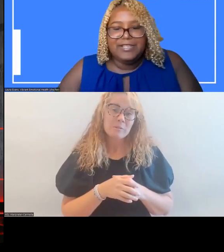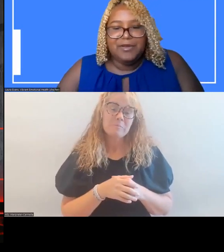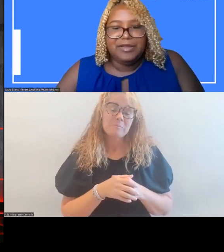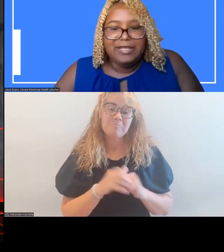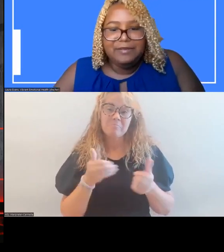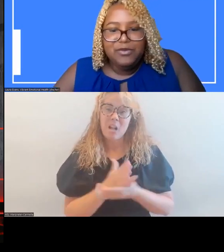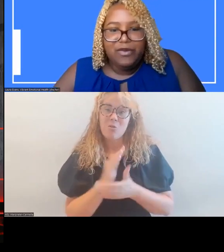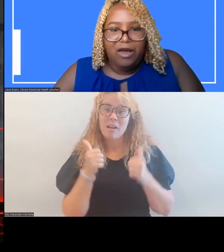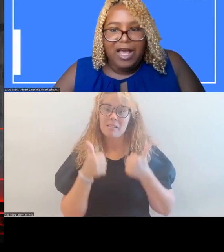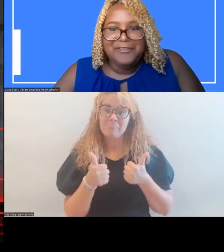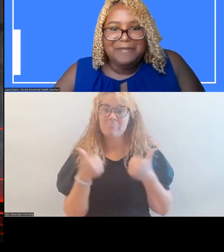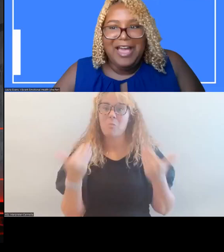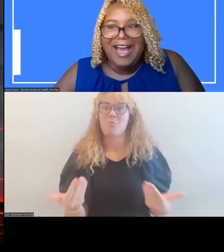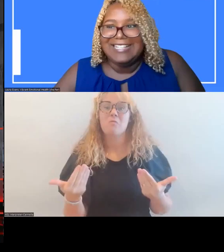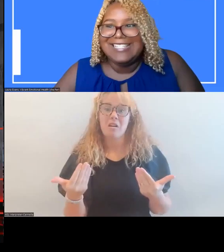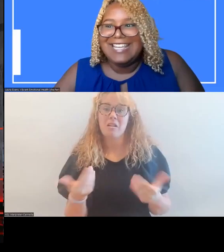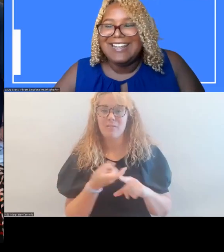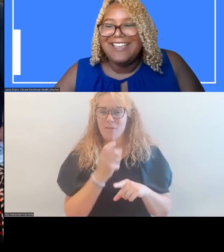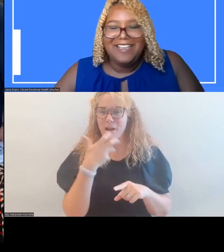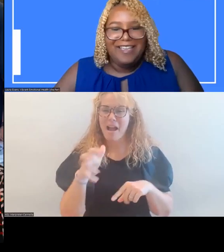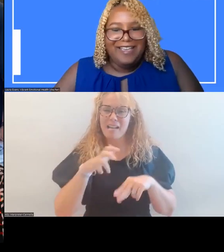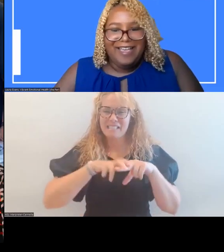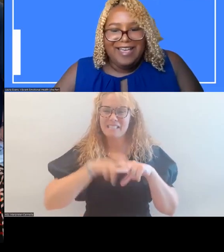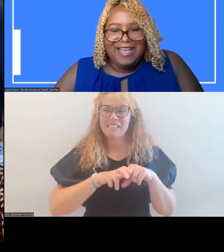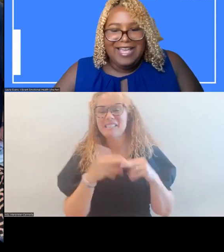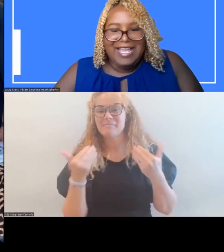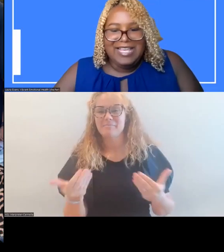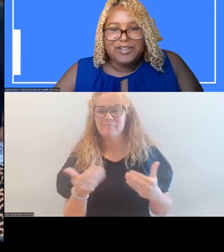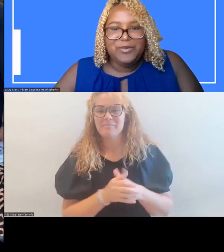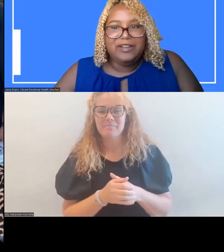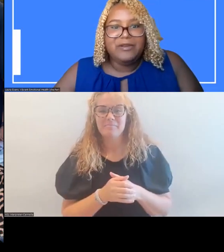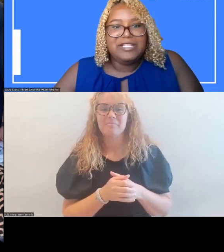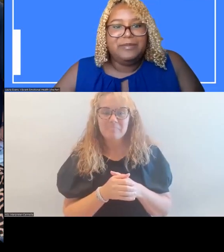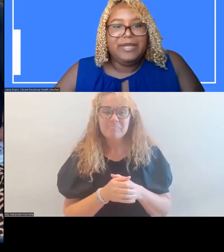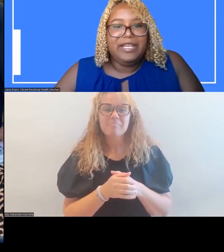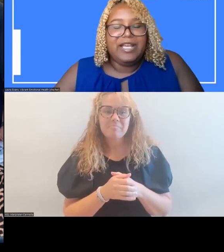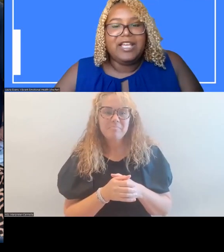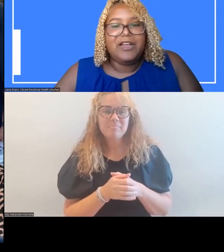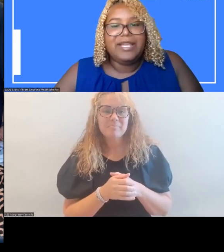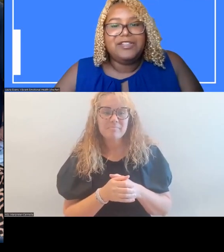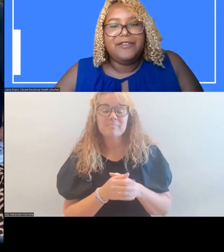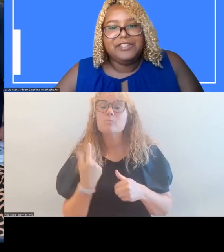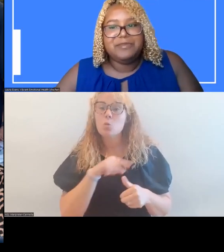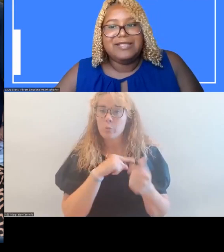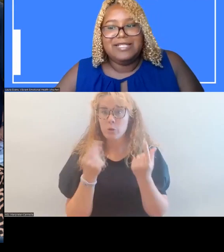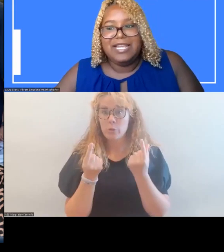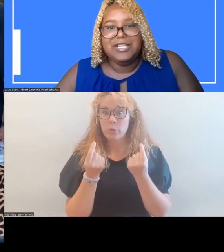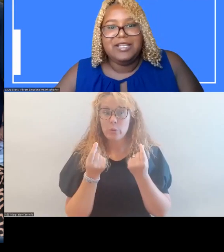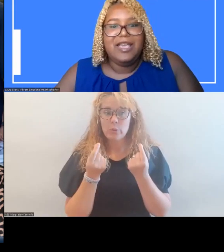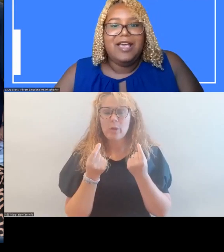All right, so let's move on from the hot seat. And we are going to be going into our